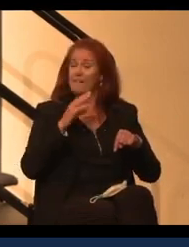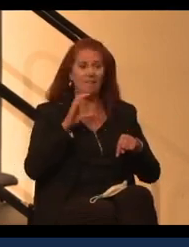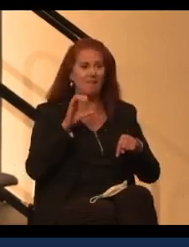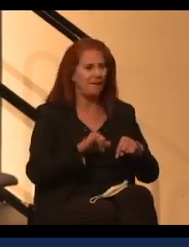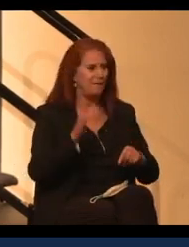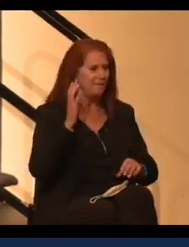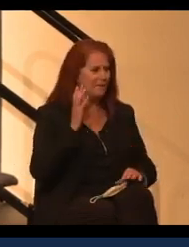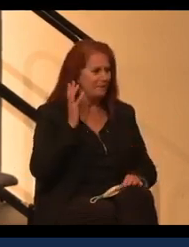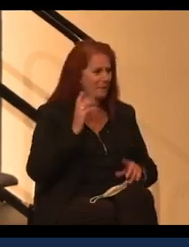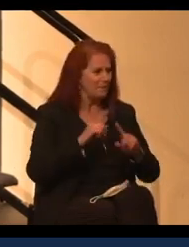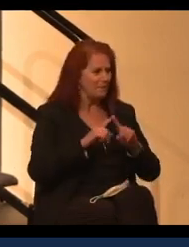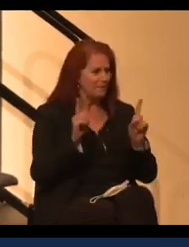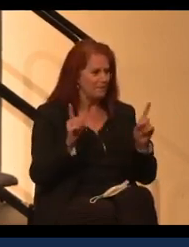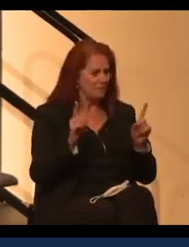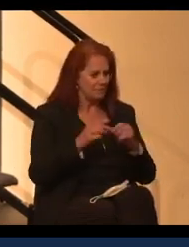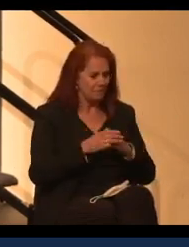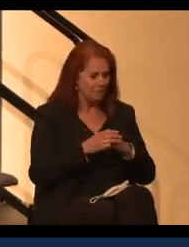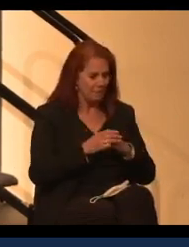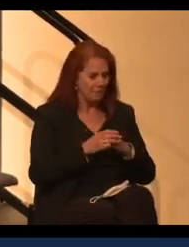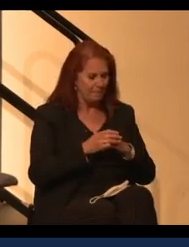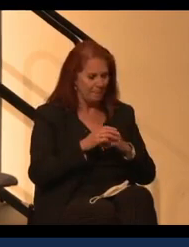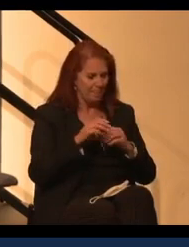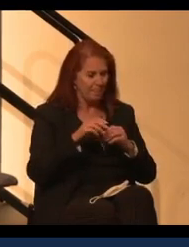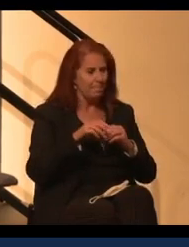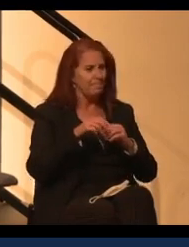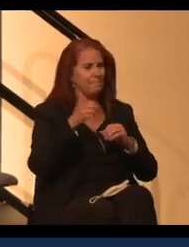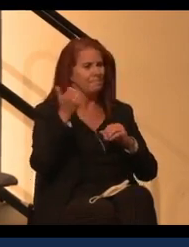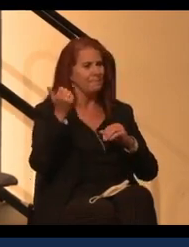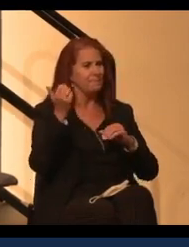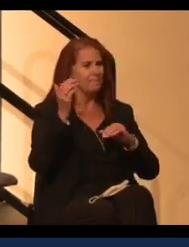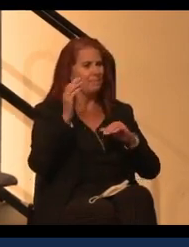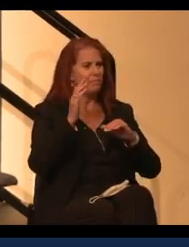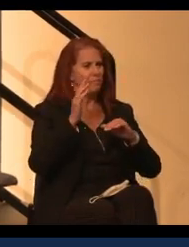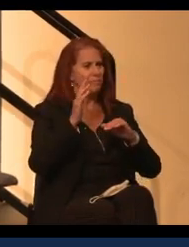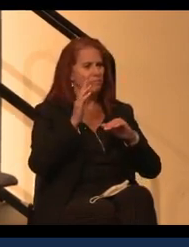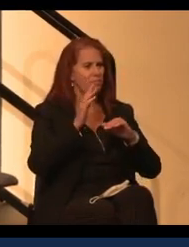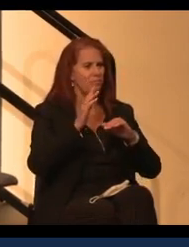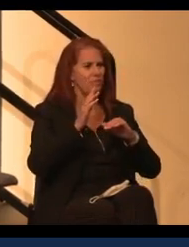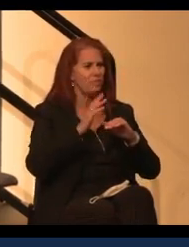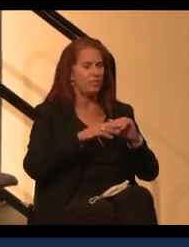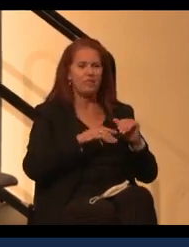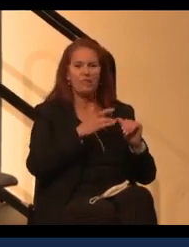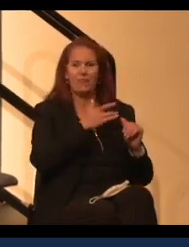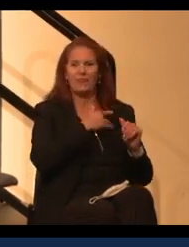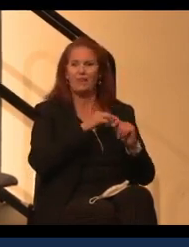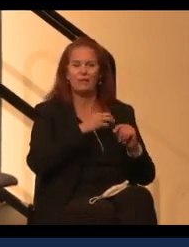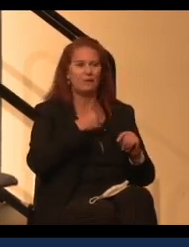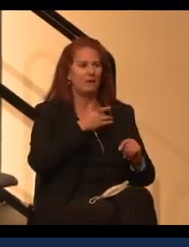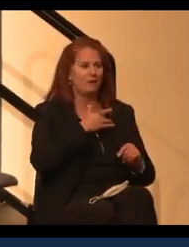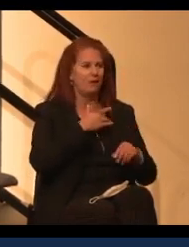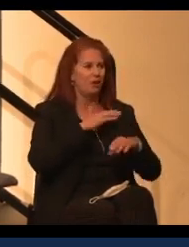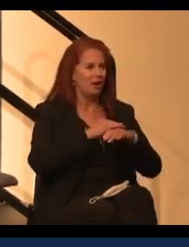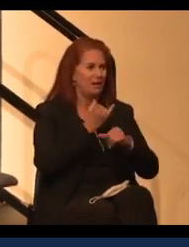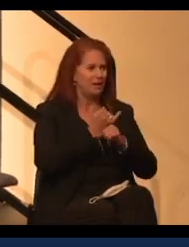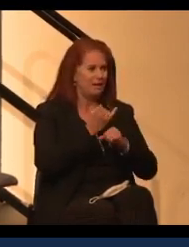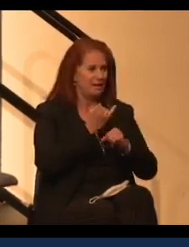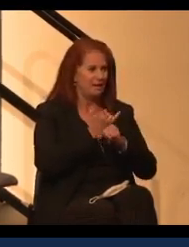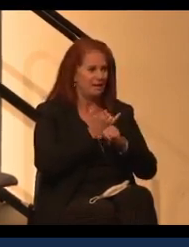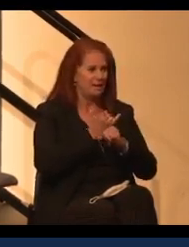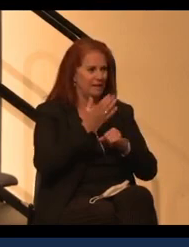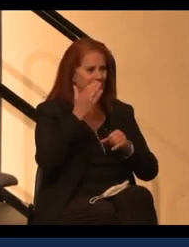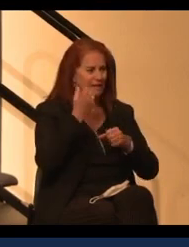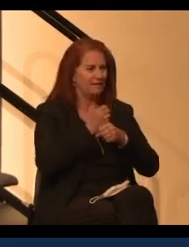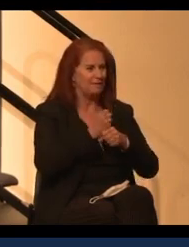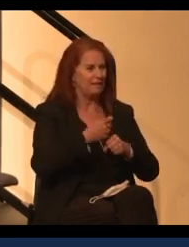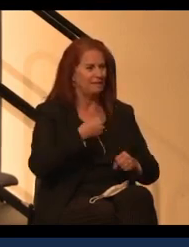before, but APIMED is very close to my heart and on campus because it